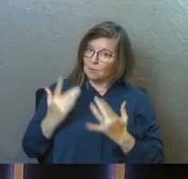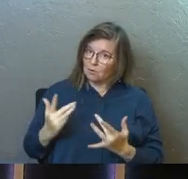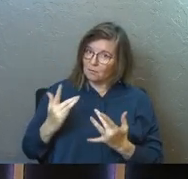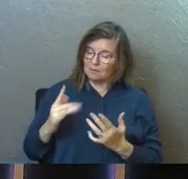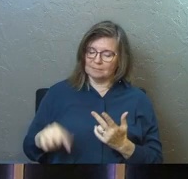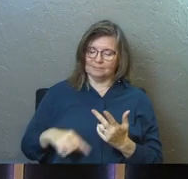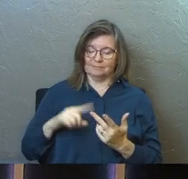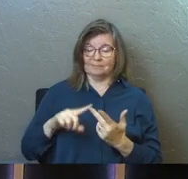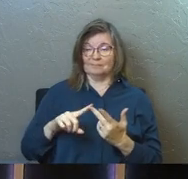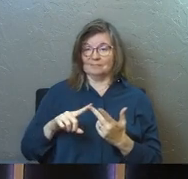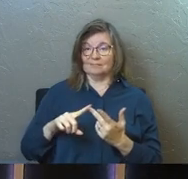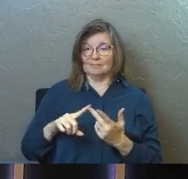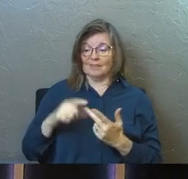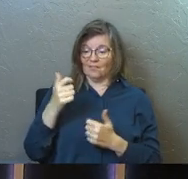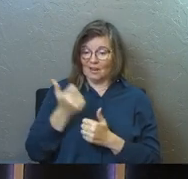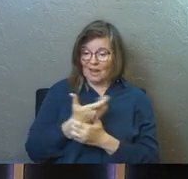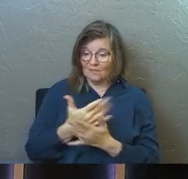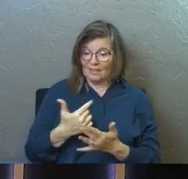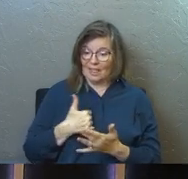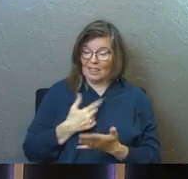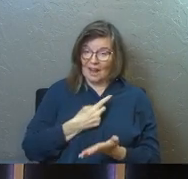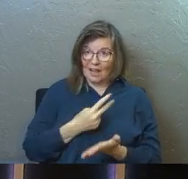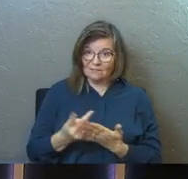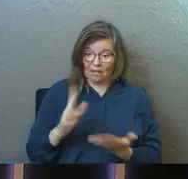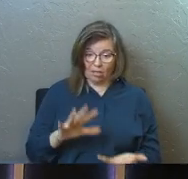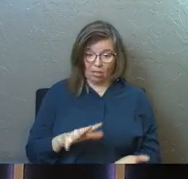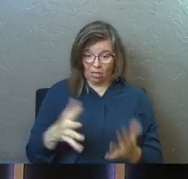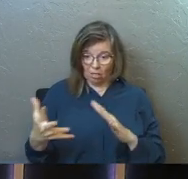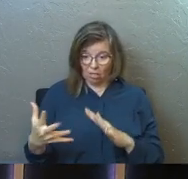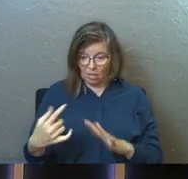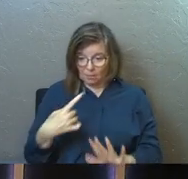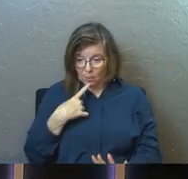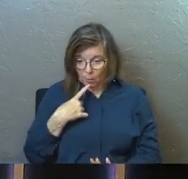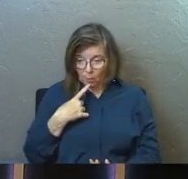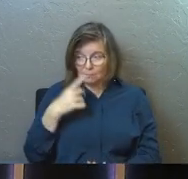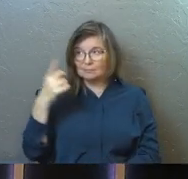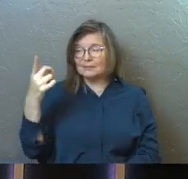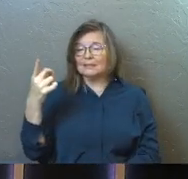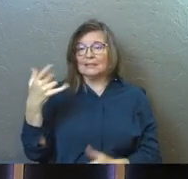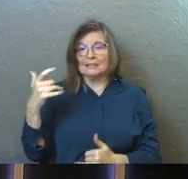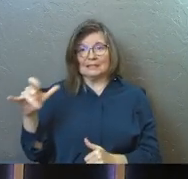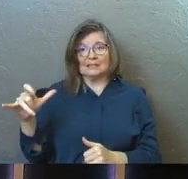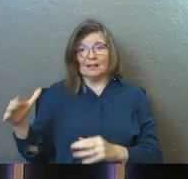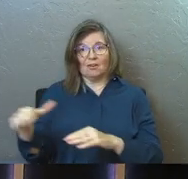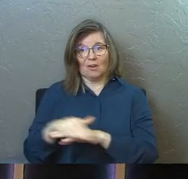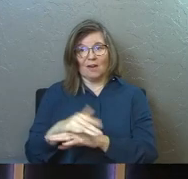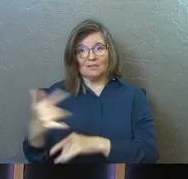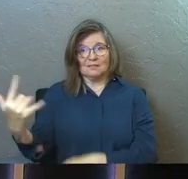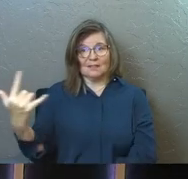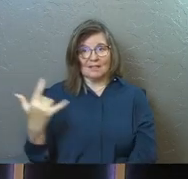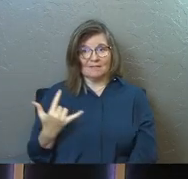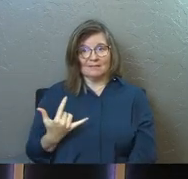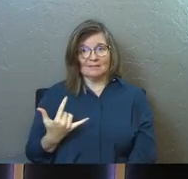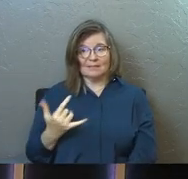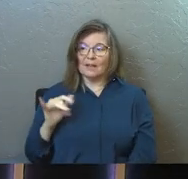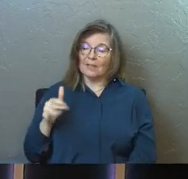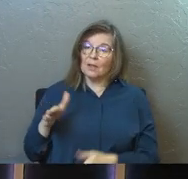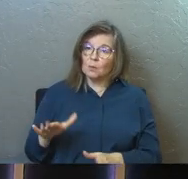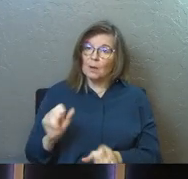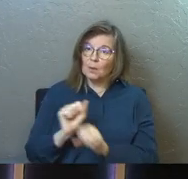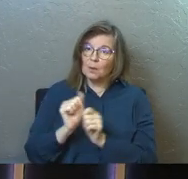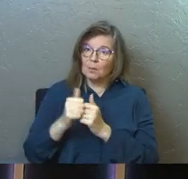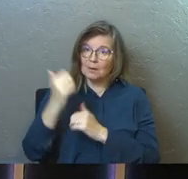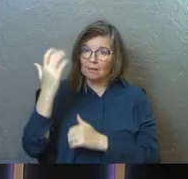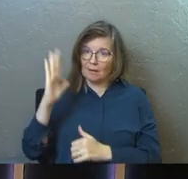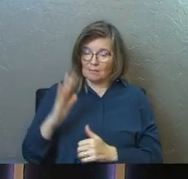merciful, but let's be real. For everything that I fail and disappoint him in, Jesus has got me covered. Because that's the way it